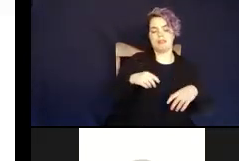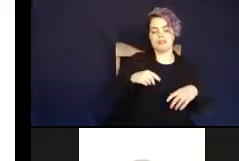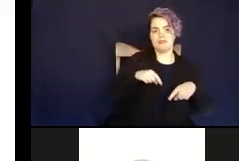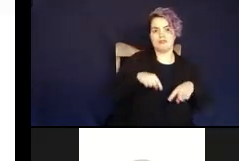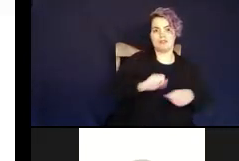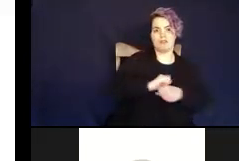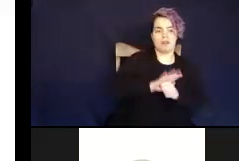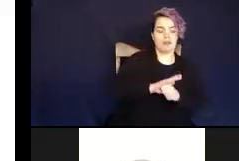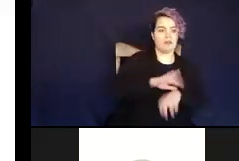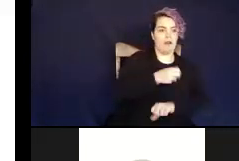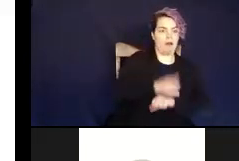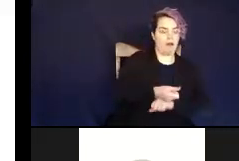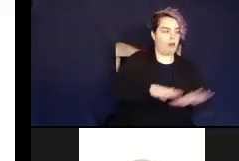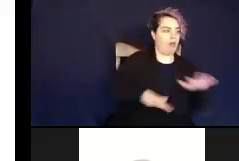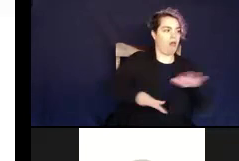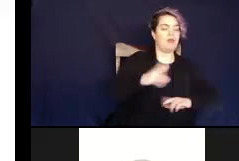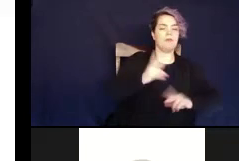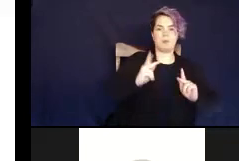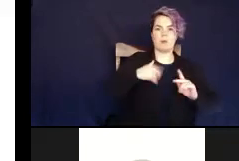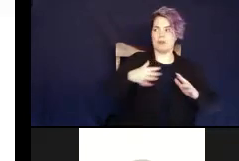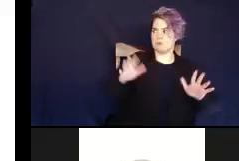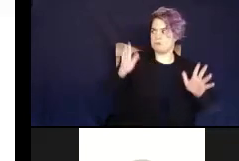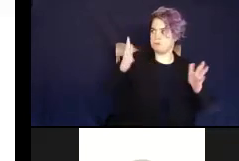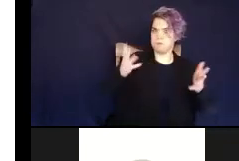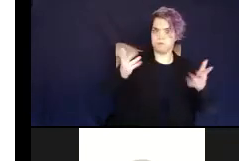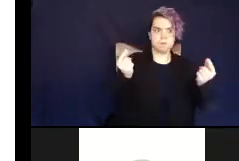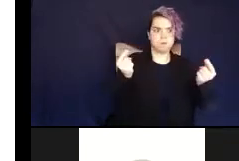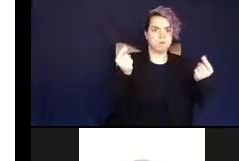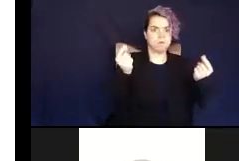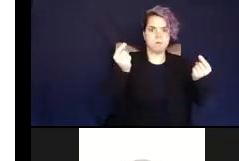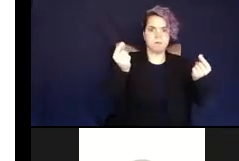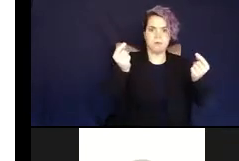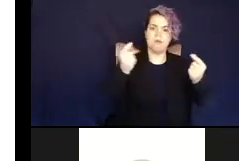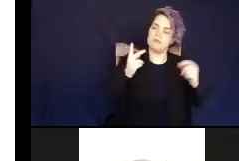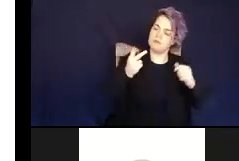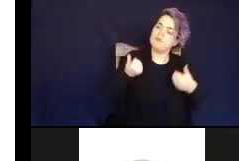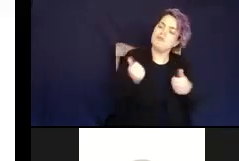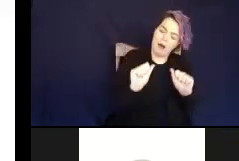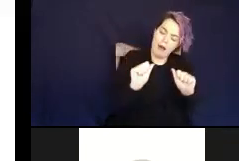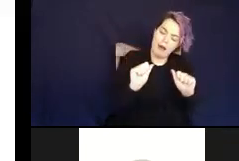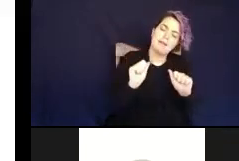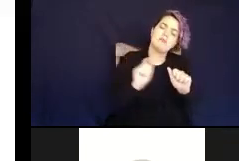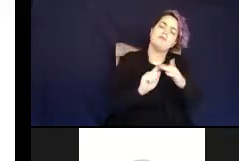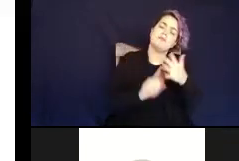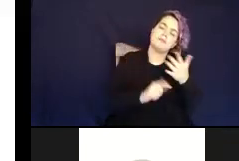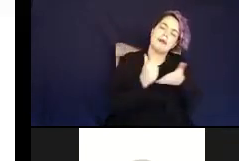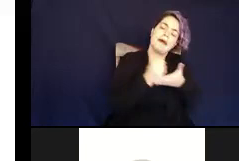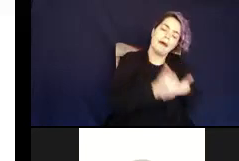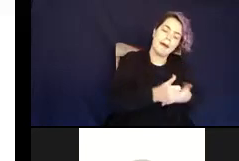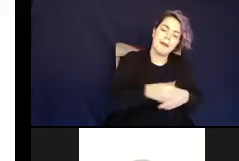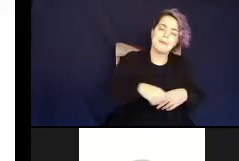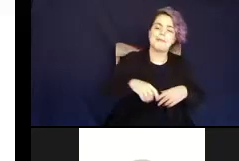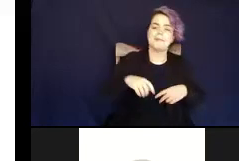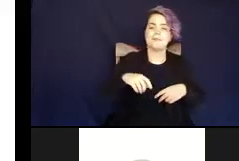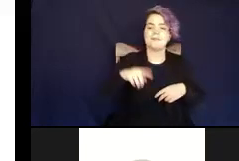in different places trying to do a lot of things, and you had different federal guidance documents coming